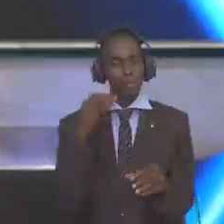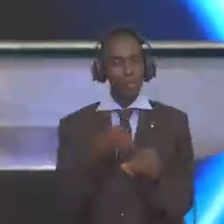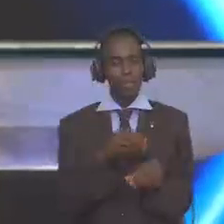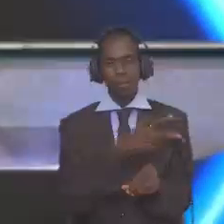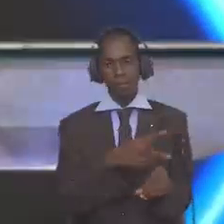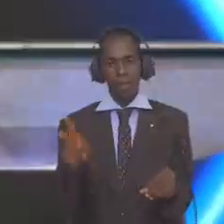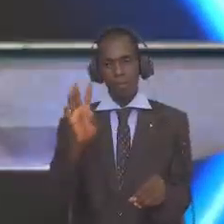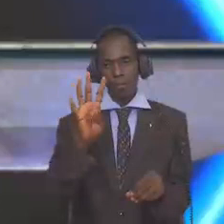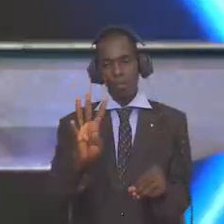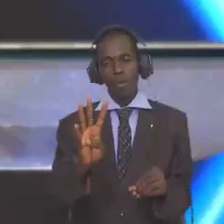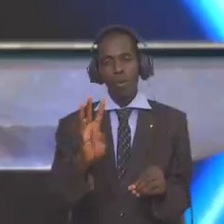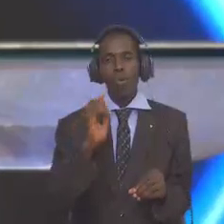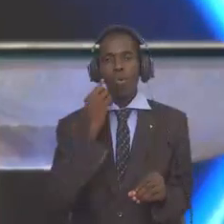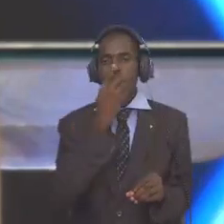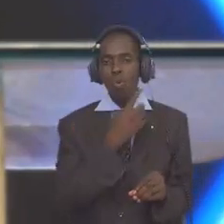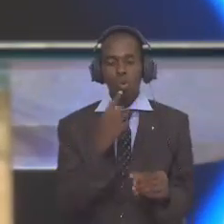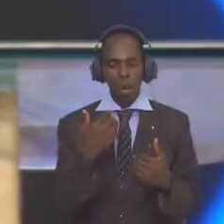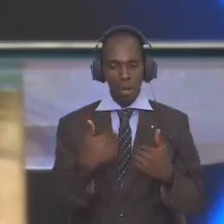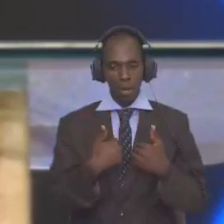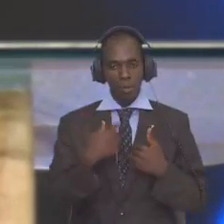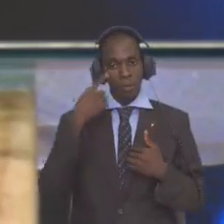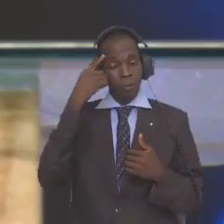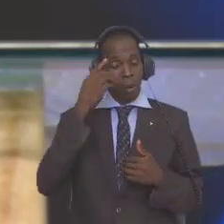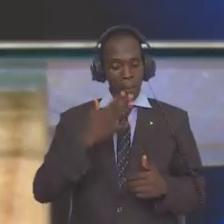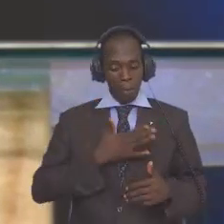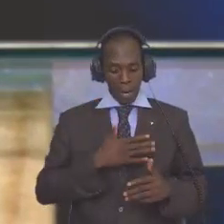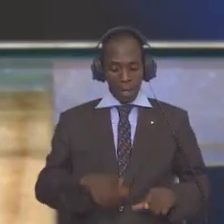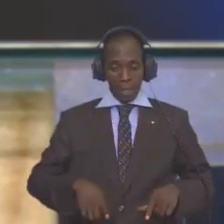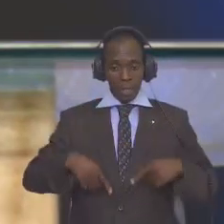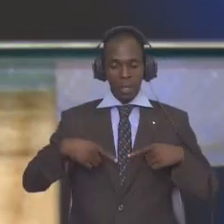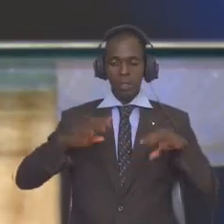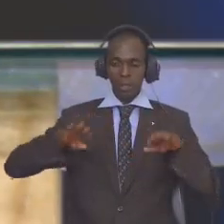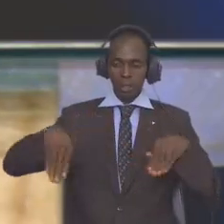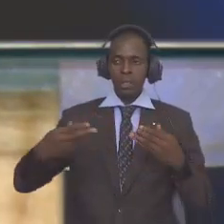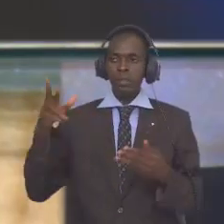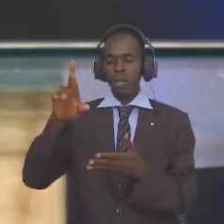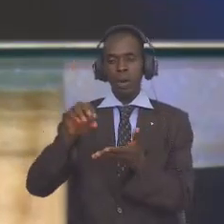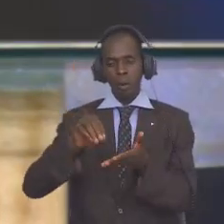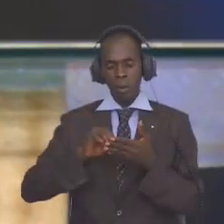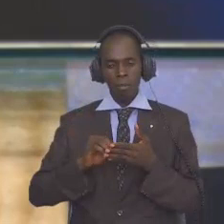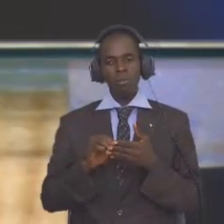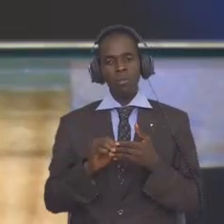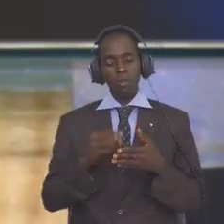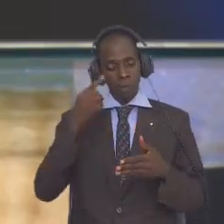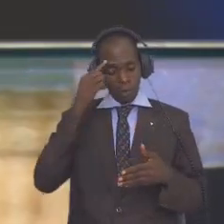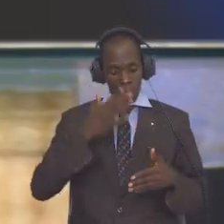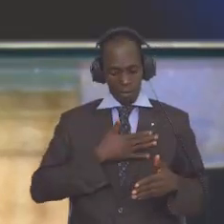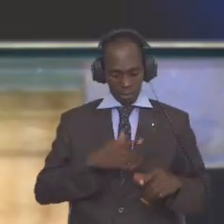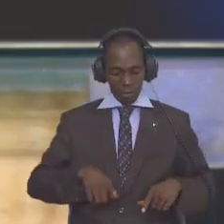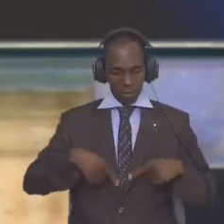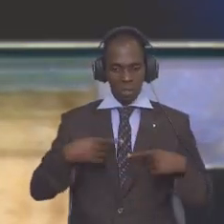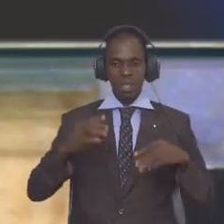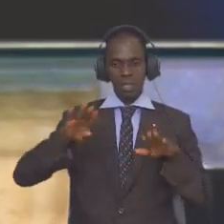verse 4, who have for my life laid down their own necks. For my life